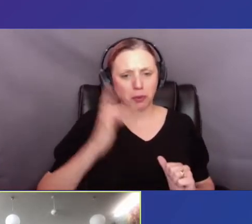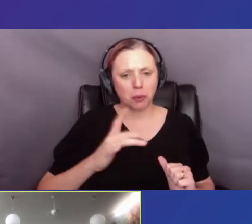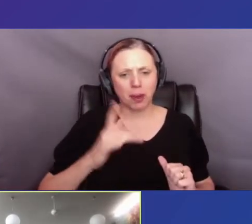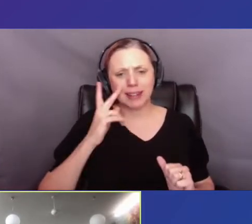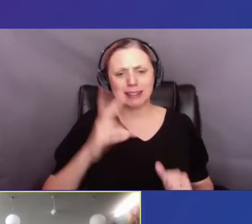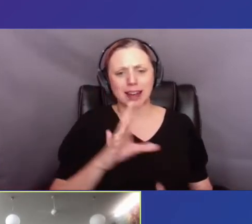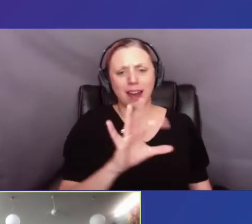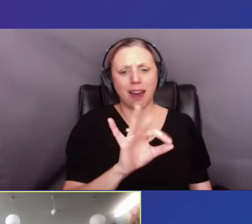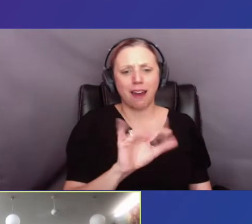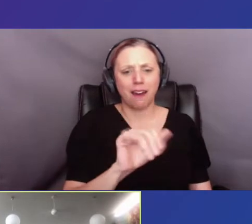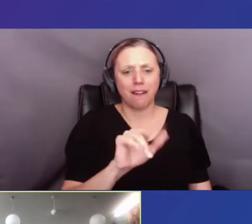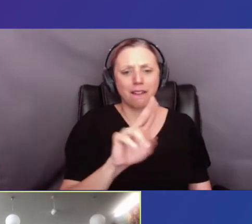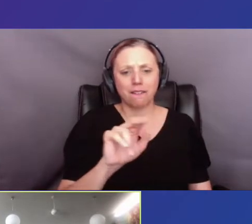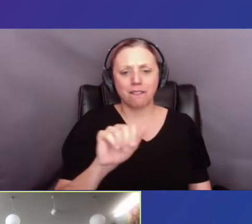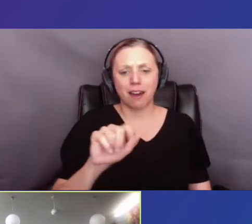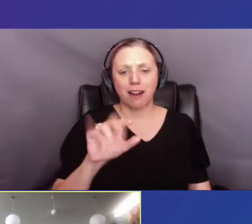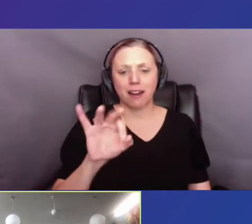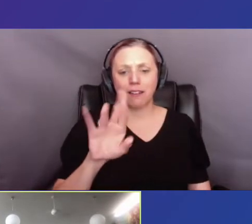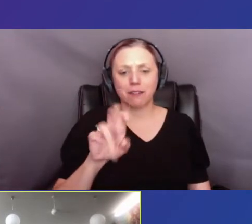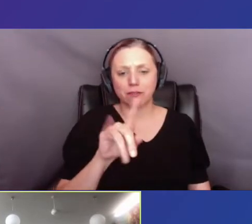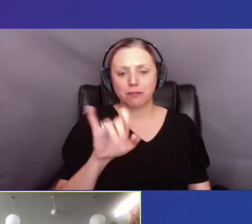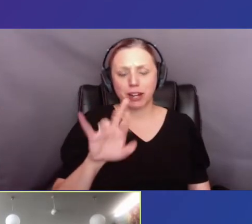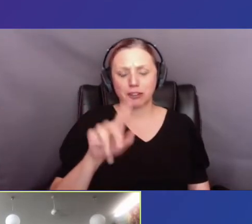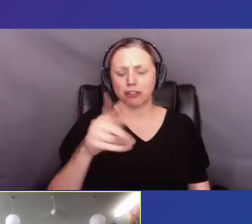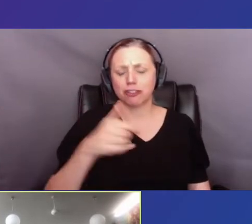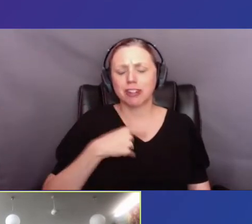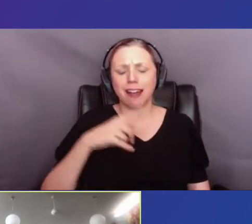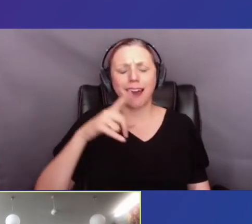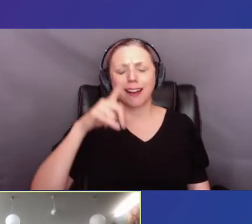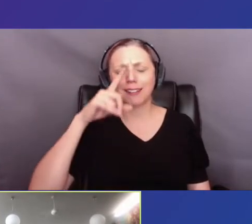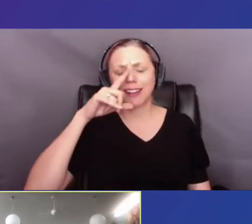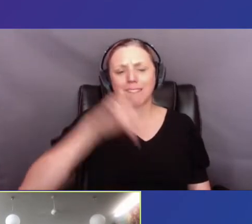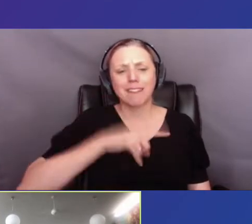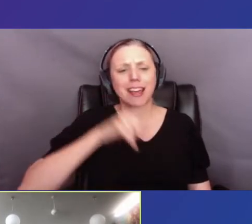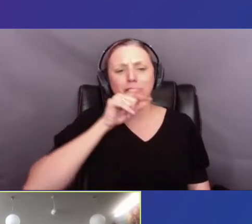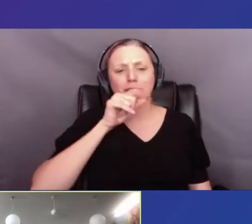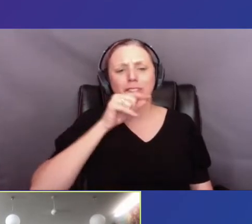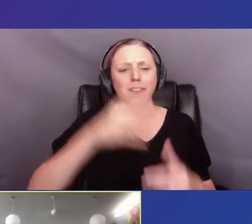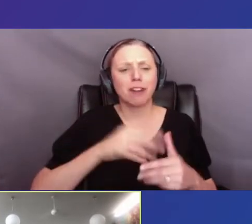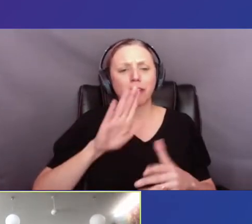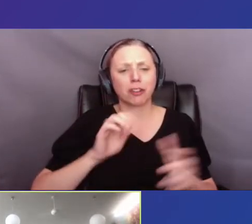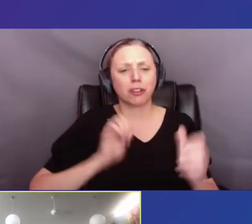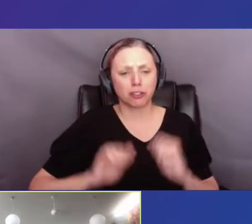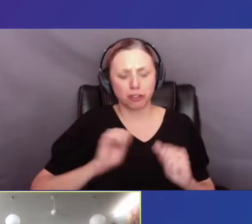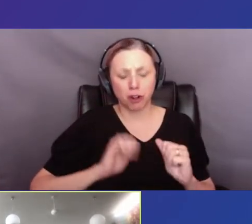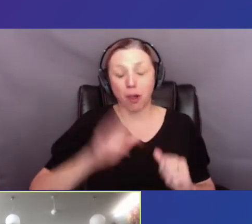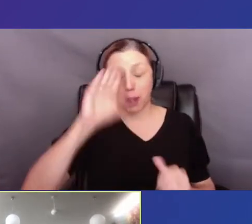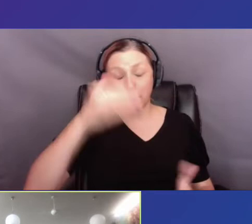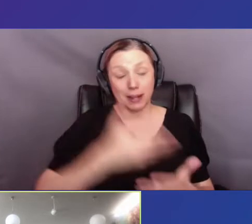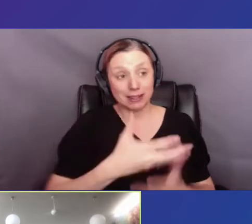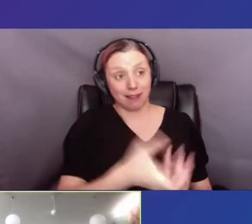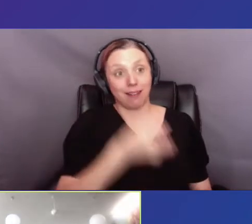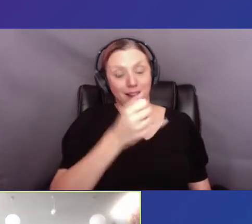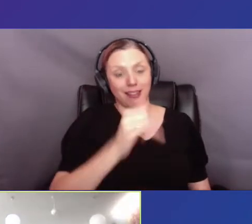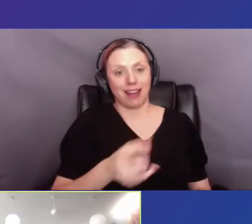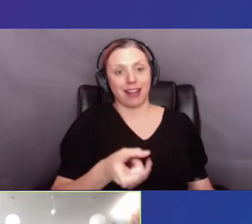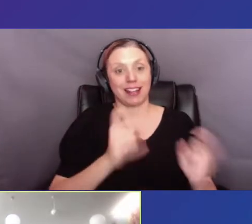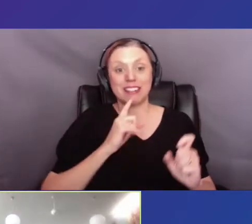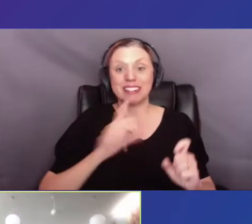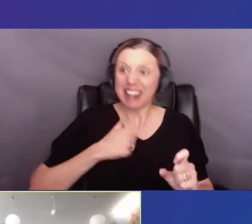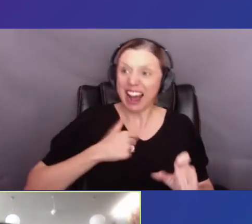this rubber chicken that was part of her show. And at the end of it, when he finally got it as a gift. He's like, I got